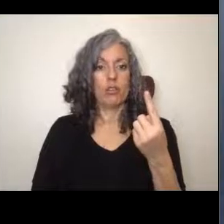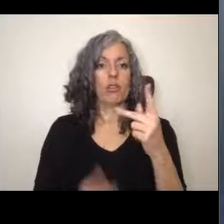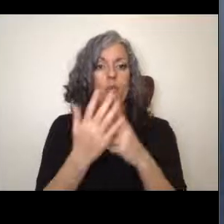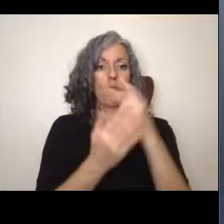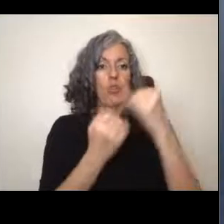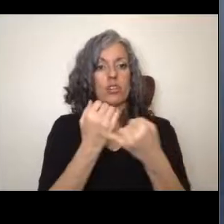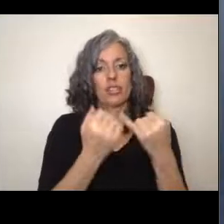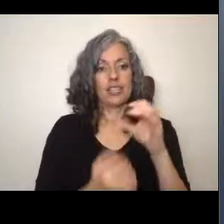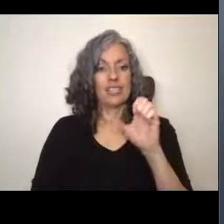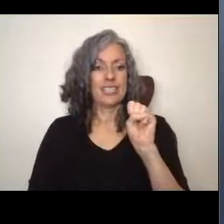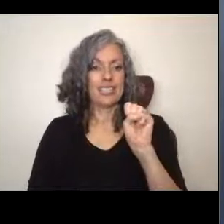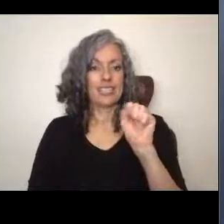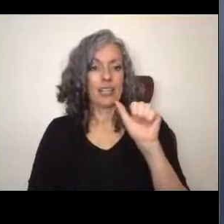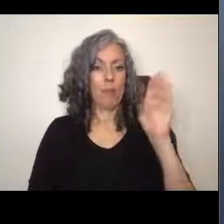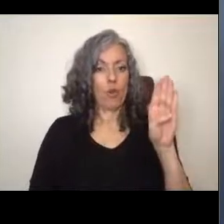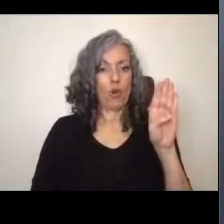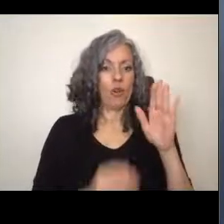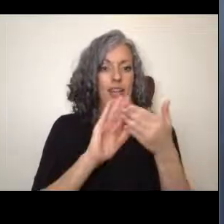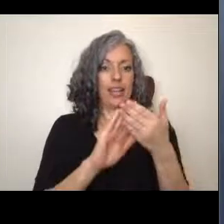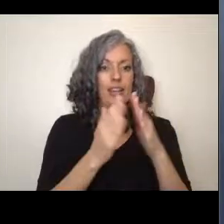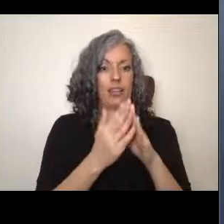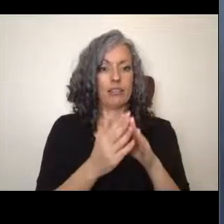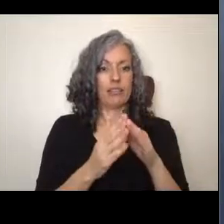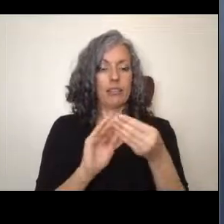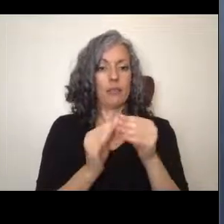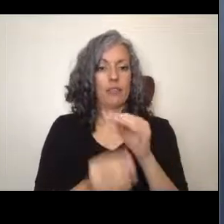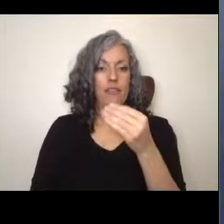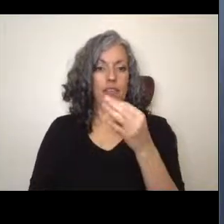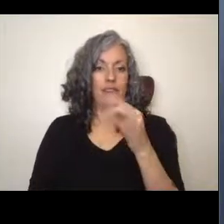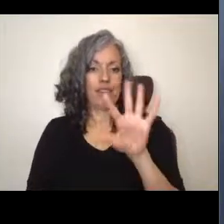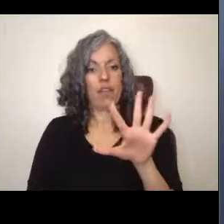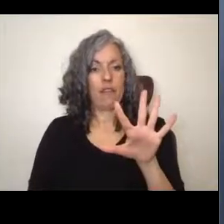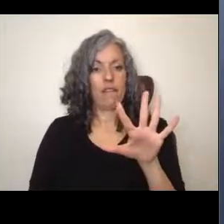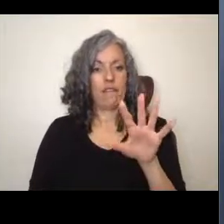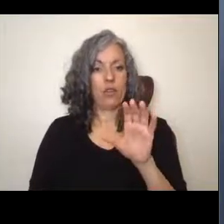County. Tab 95 requests to allocate